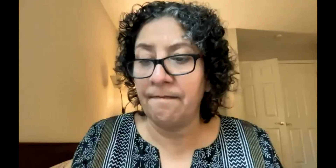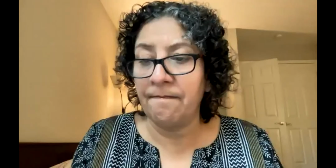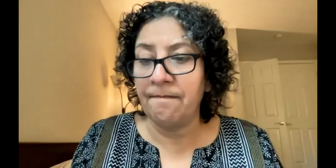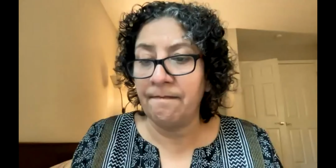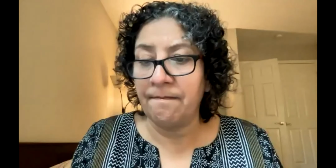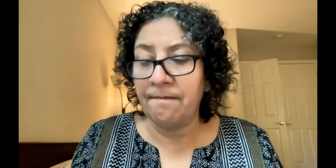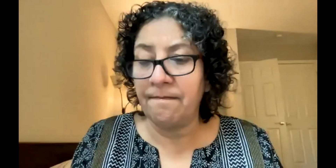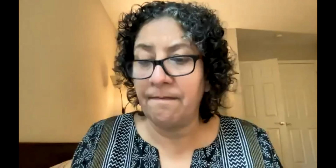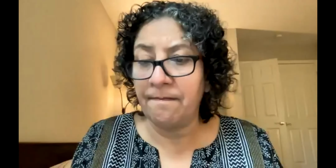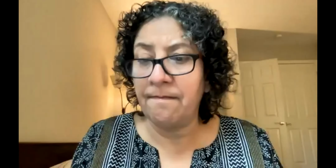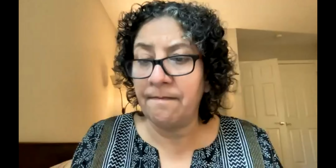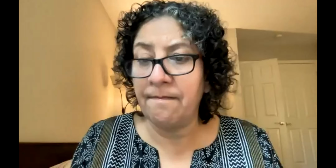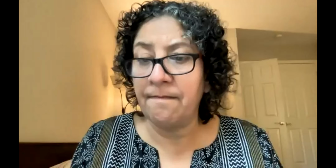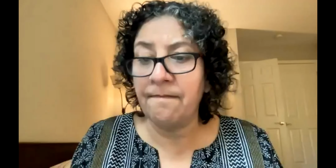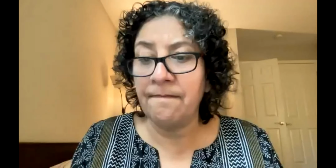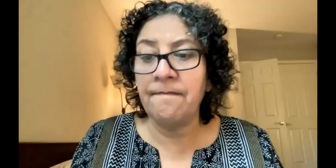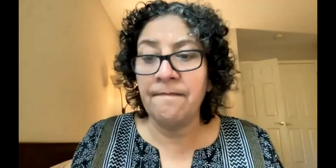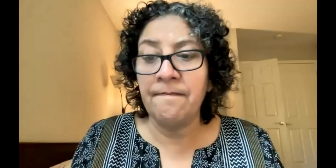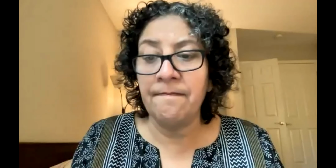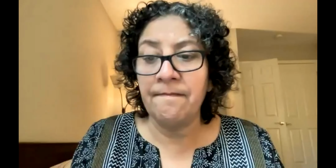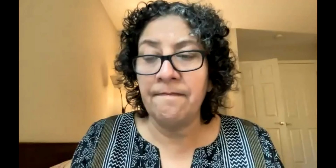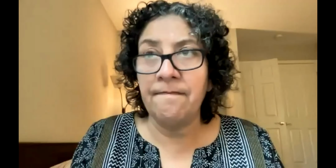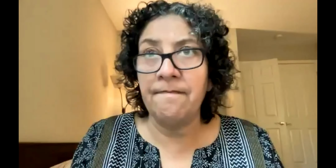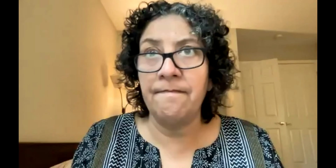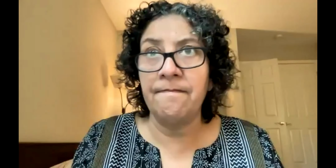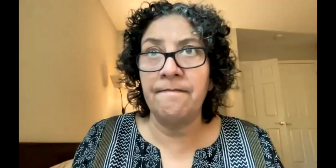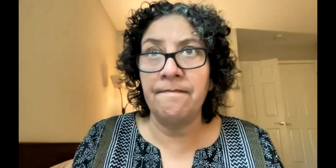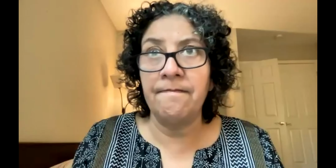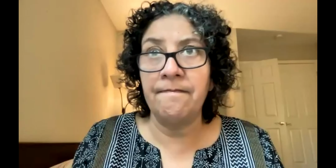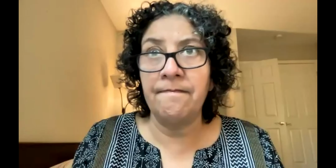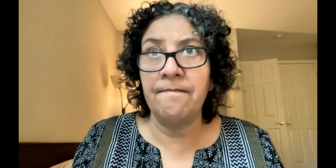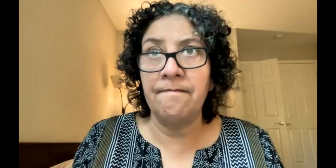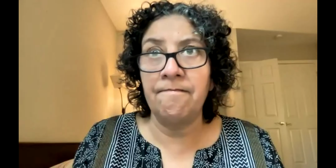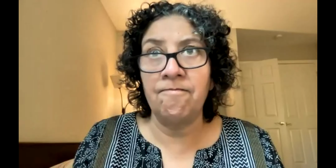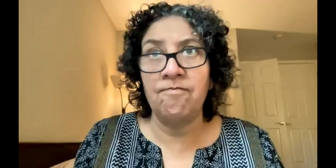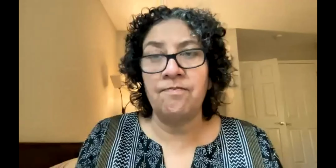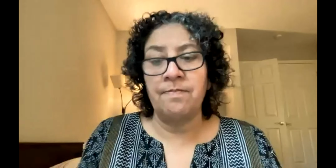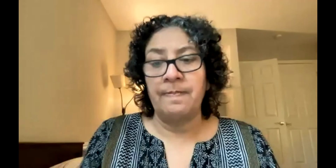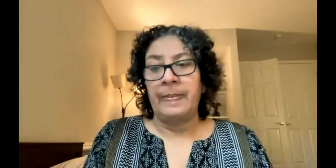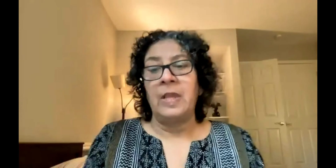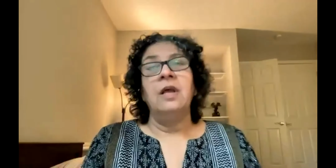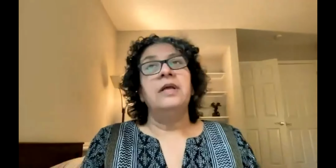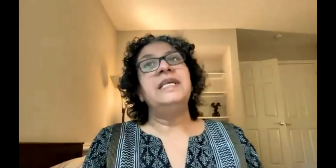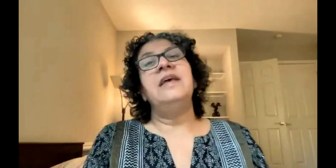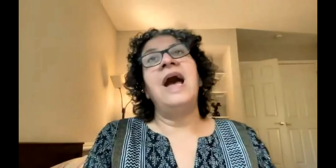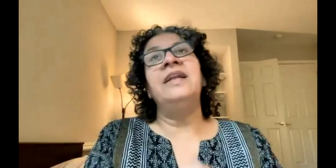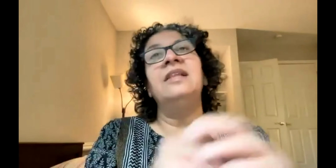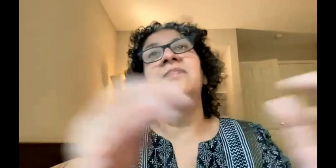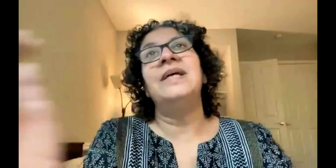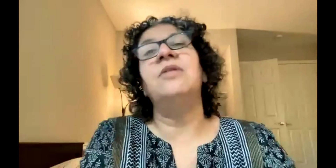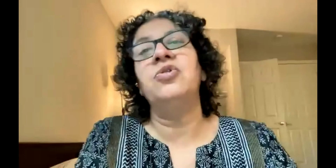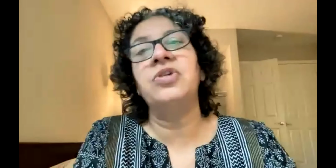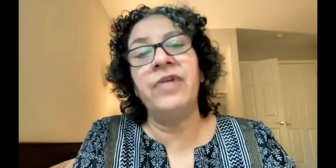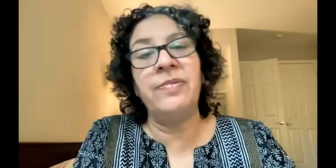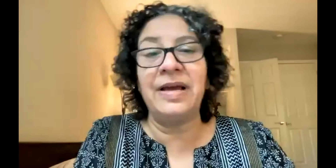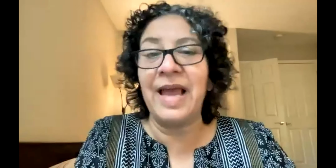her privately. And she's asking, is it the best solution, or what should be the best solution? See, the